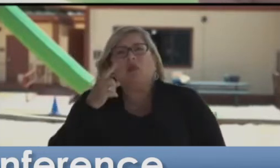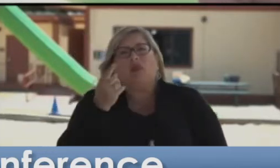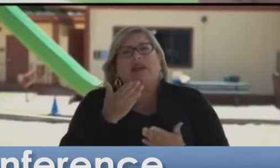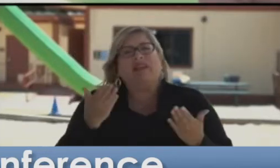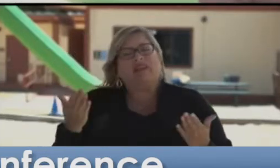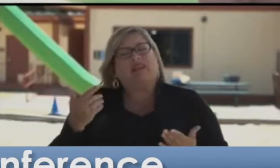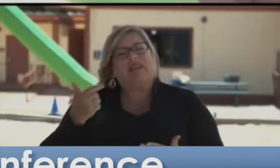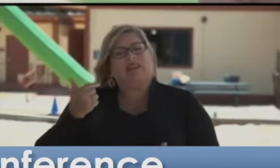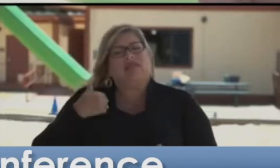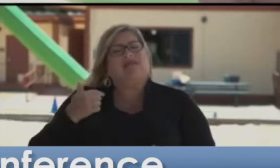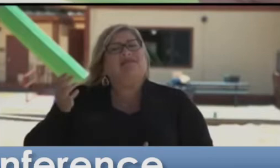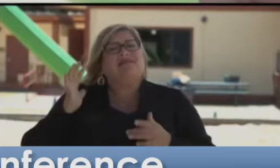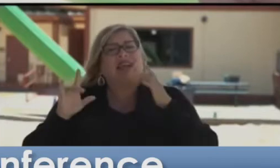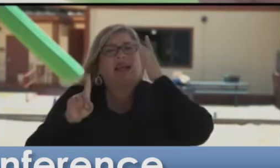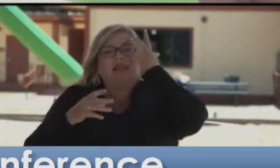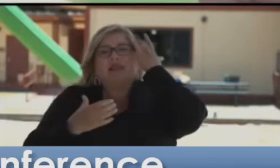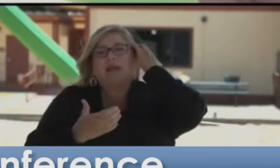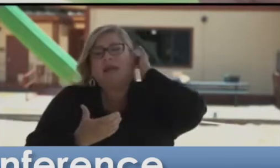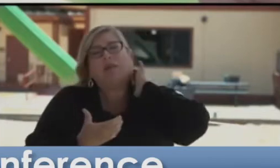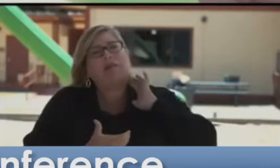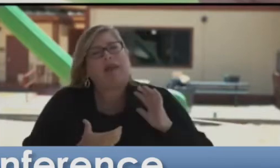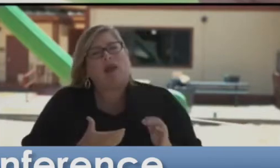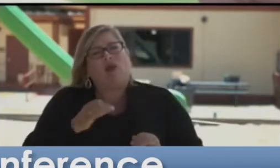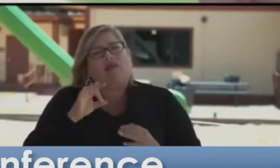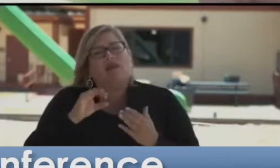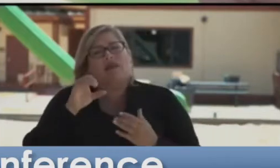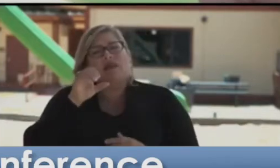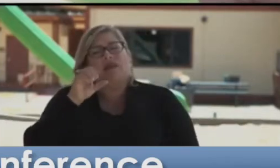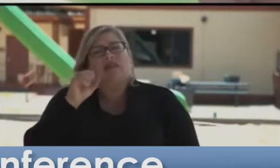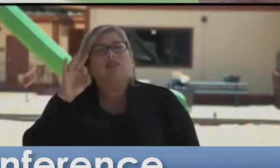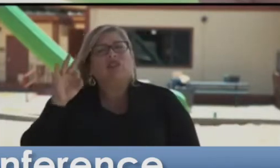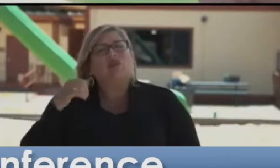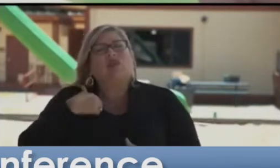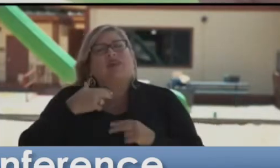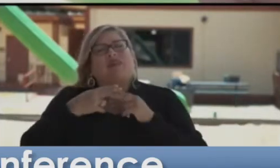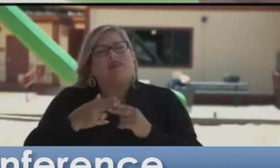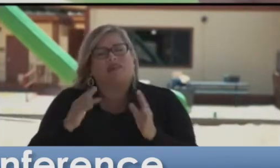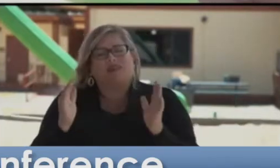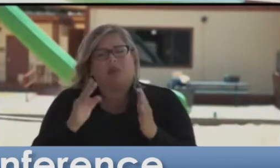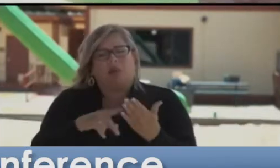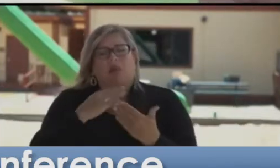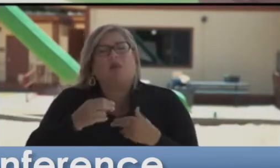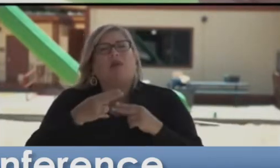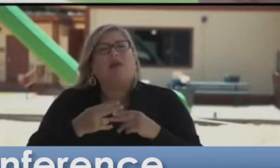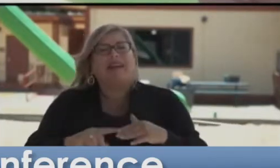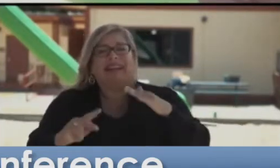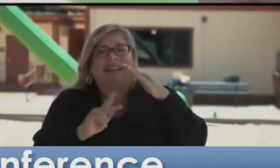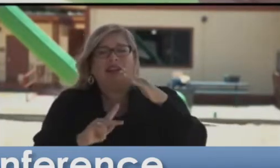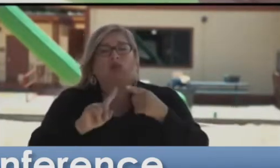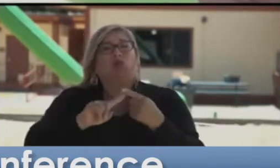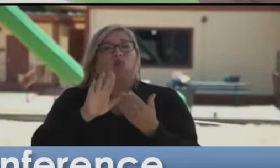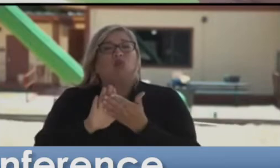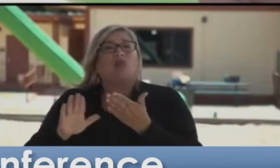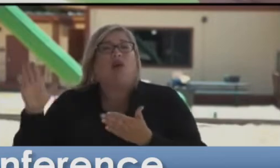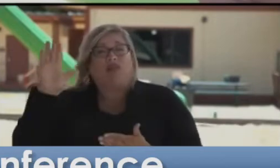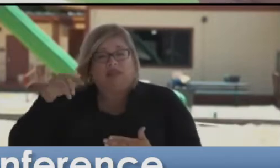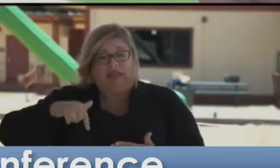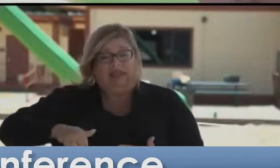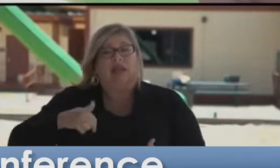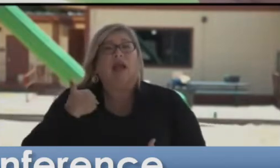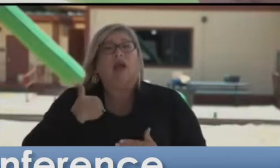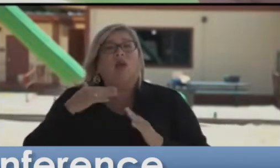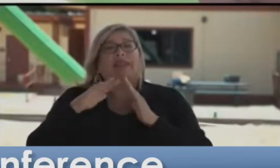of San Francisco is we created a small program called Kindergarten to College. And we became the first city in the United States of America to open up